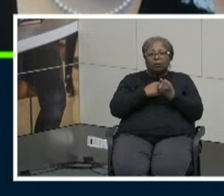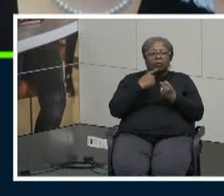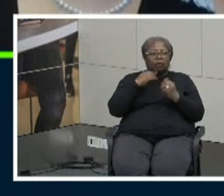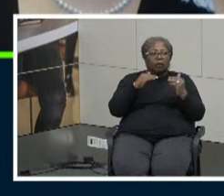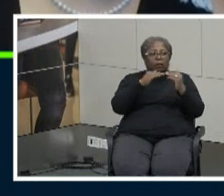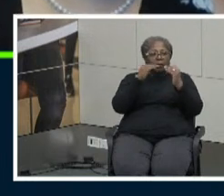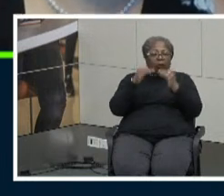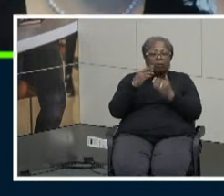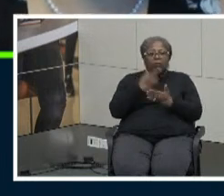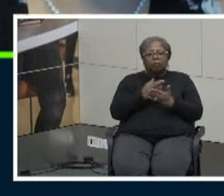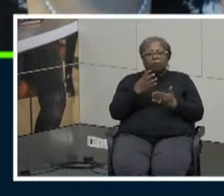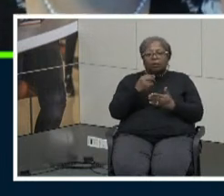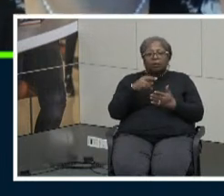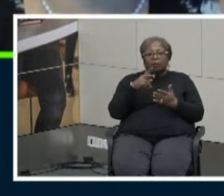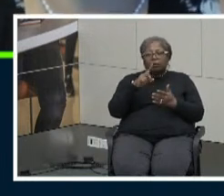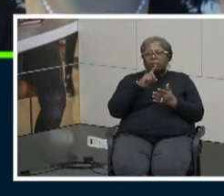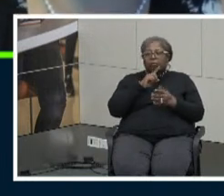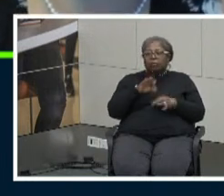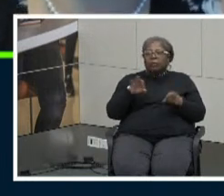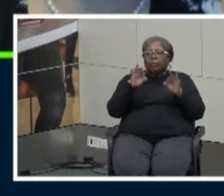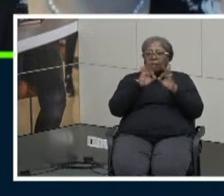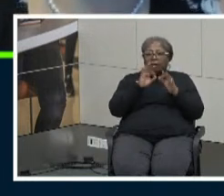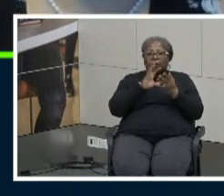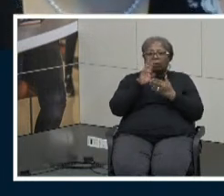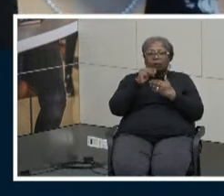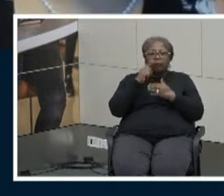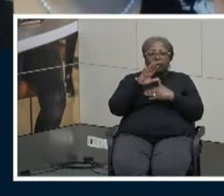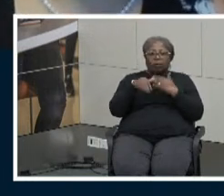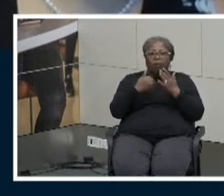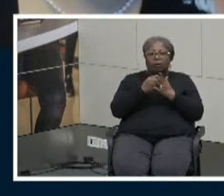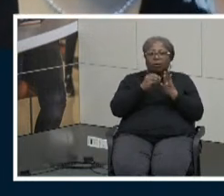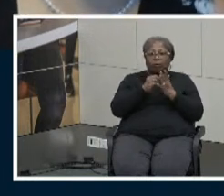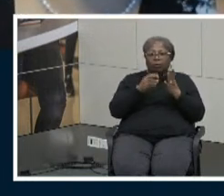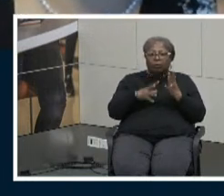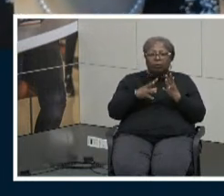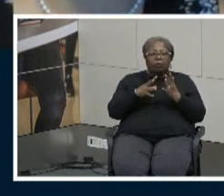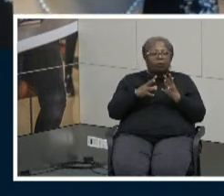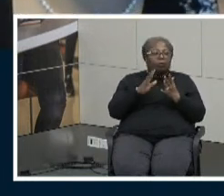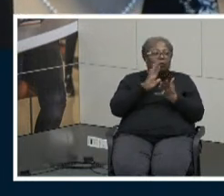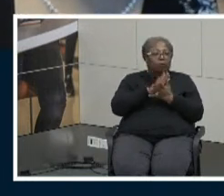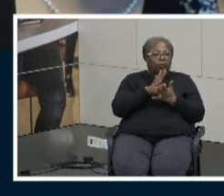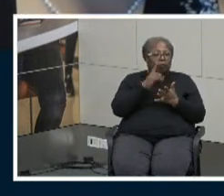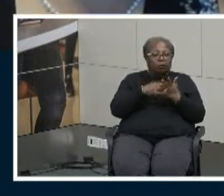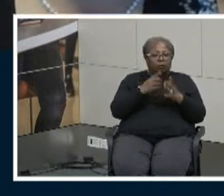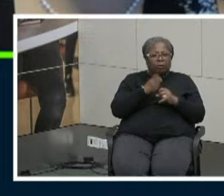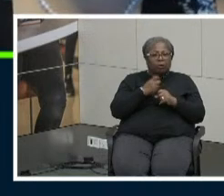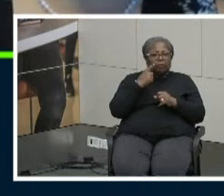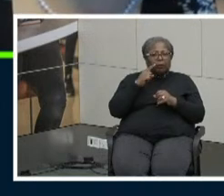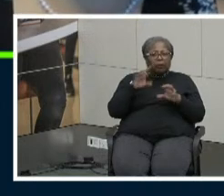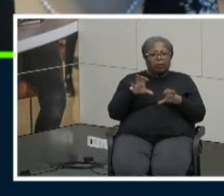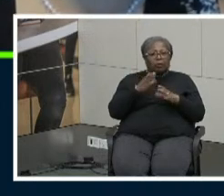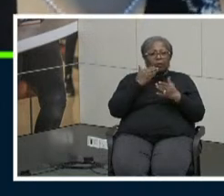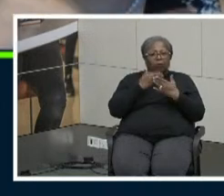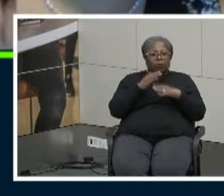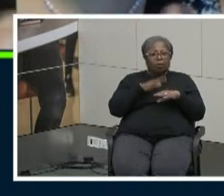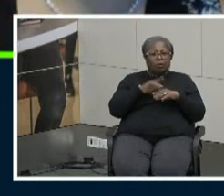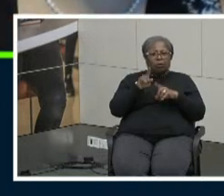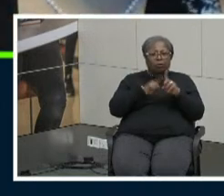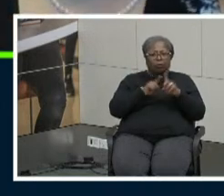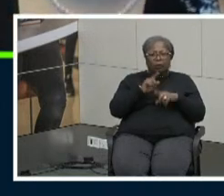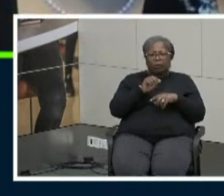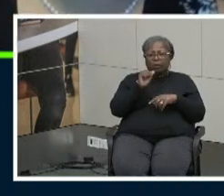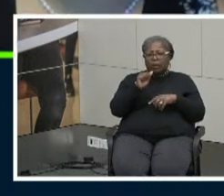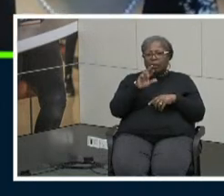Equitable resources and meaningful curricula for all students but what does your school get for doing well on Star